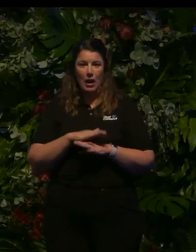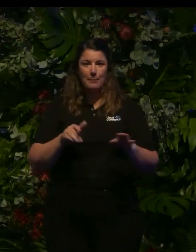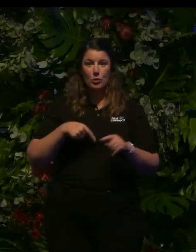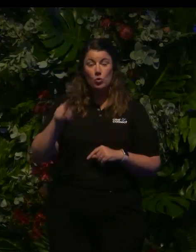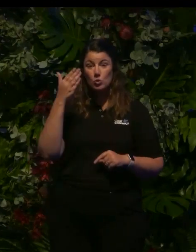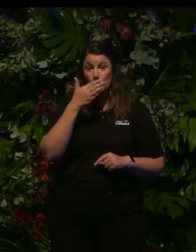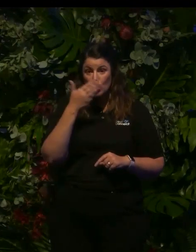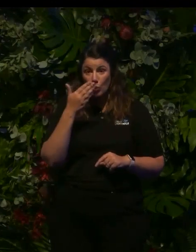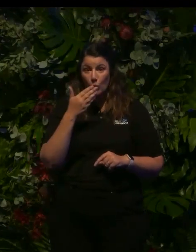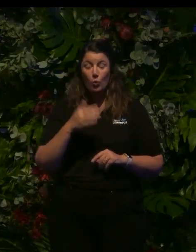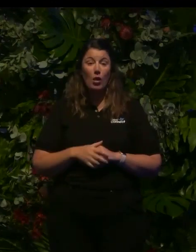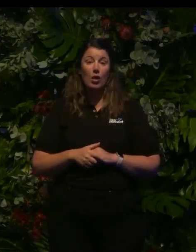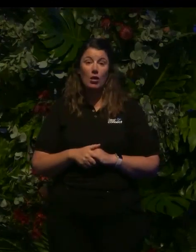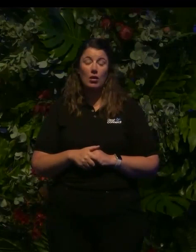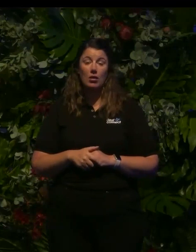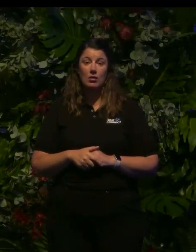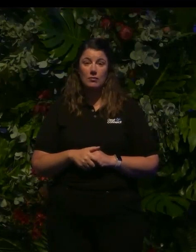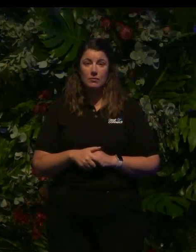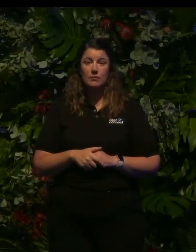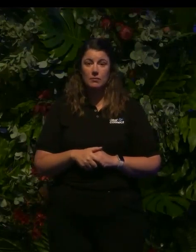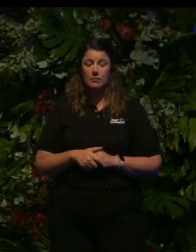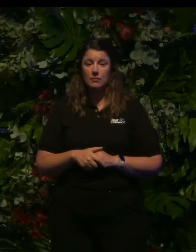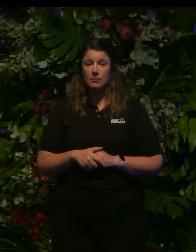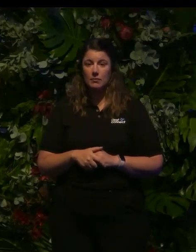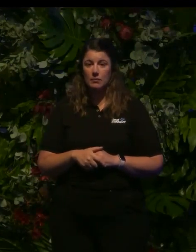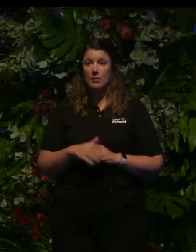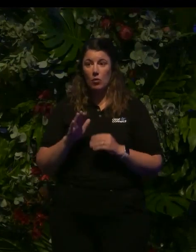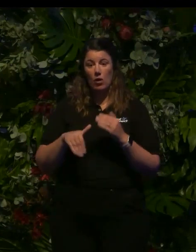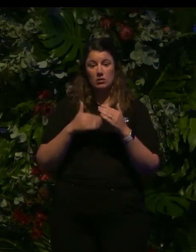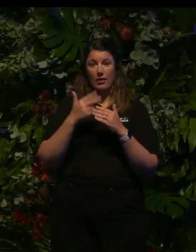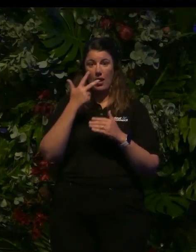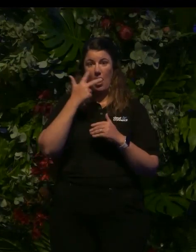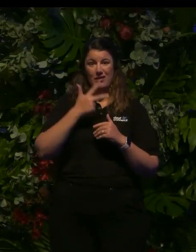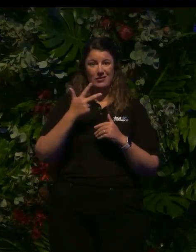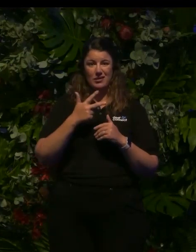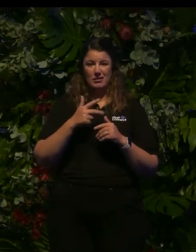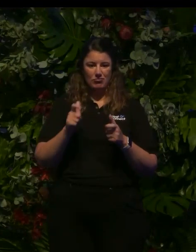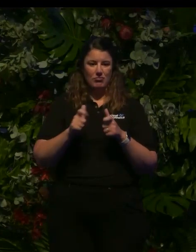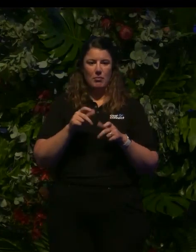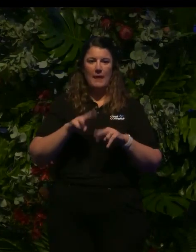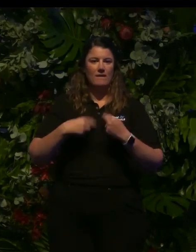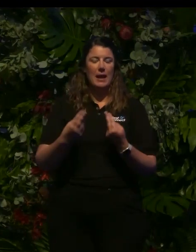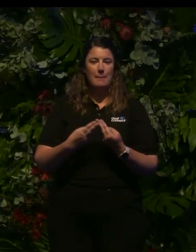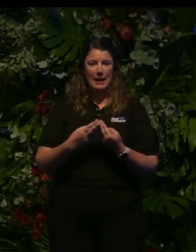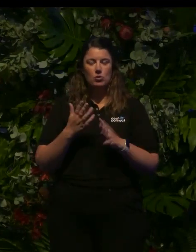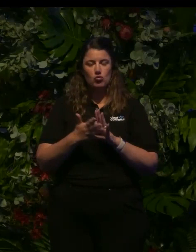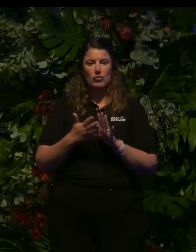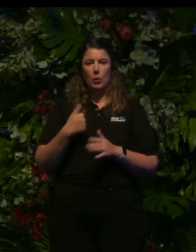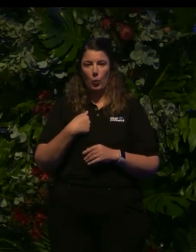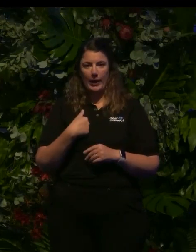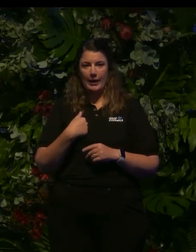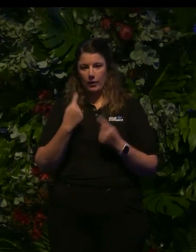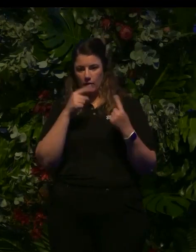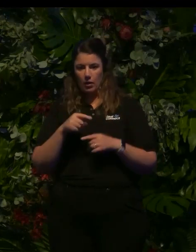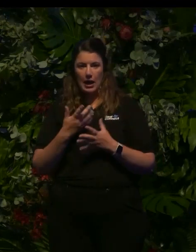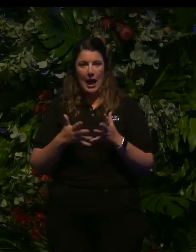school and forced married when they're age under 18. So all of that is in our accountability on how we can,